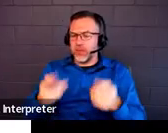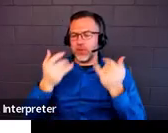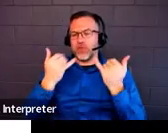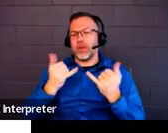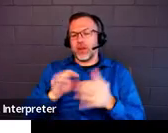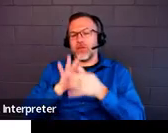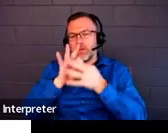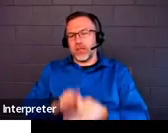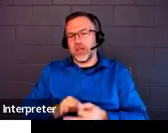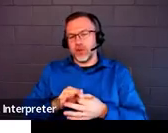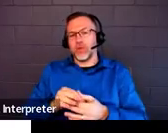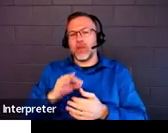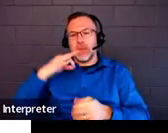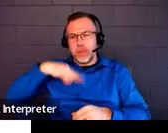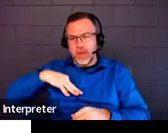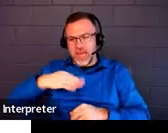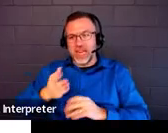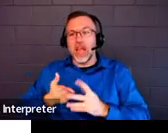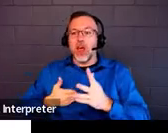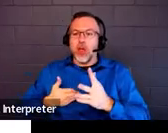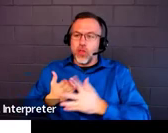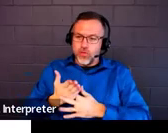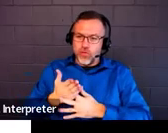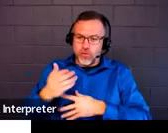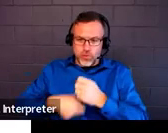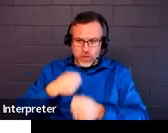through year assessment. So please feel free to reach out to me